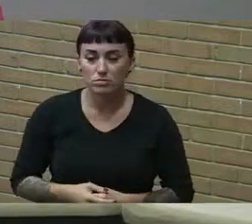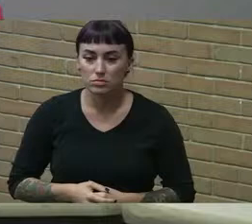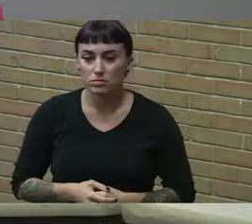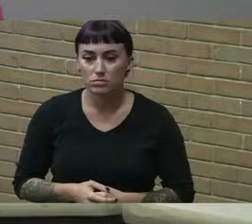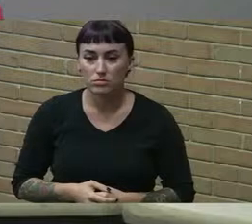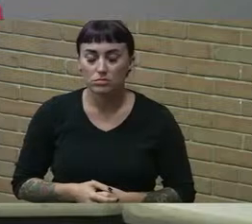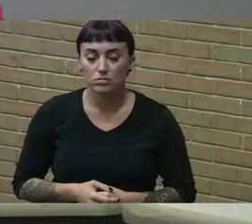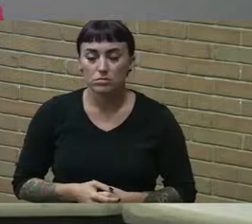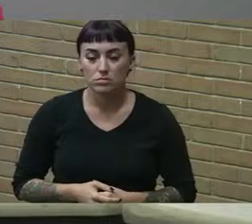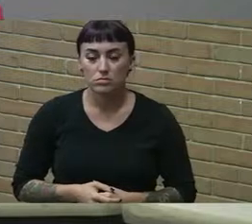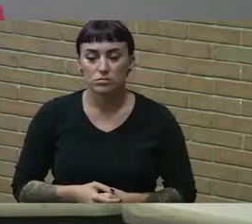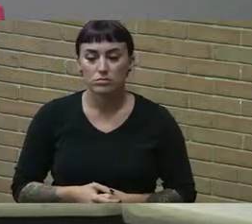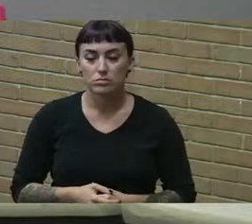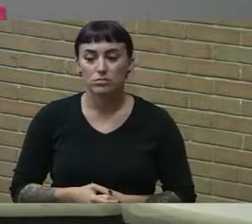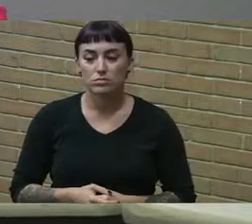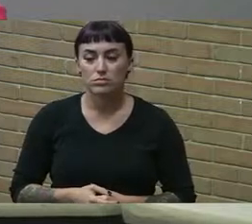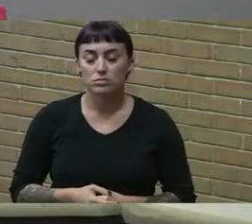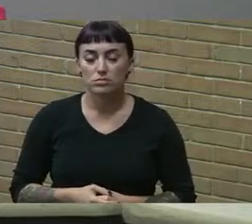learned